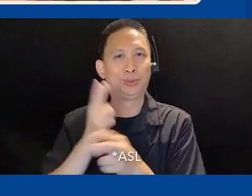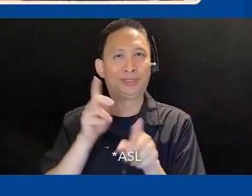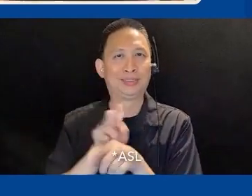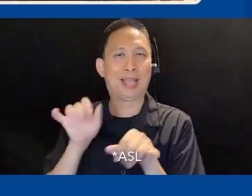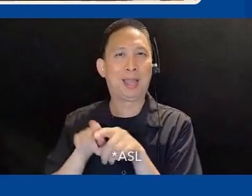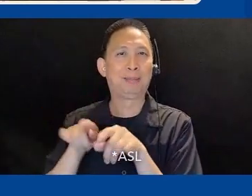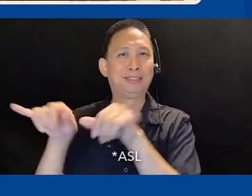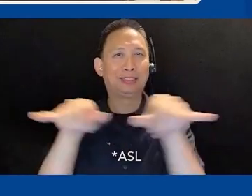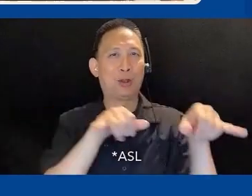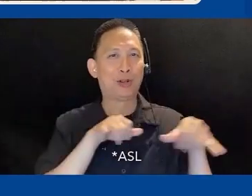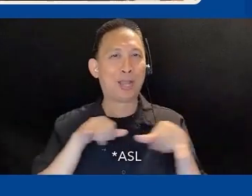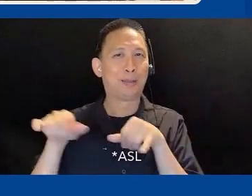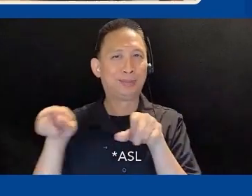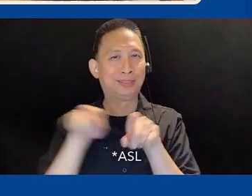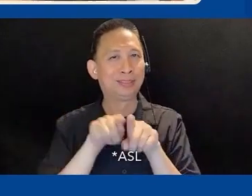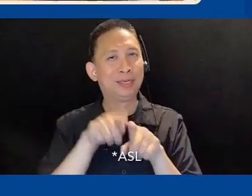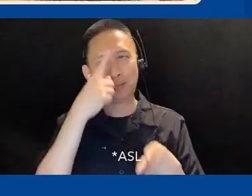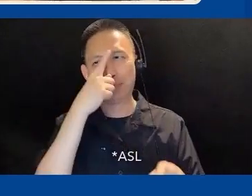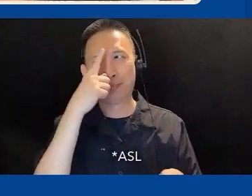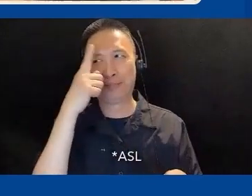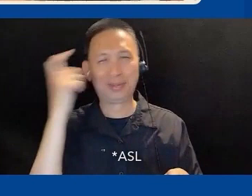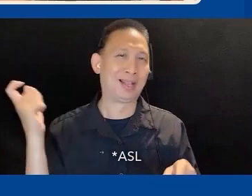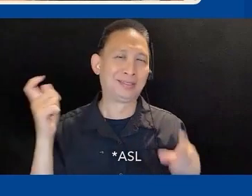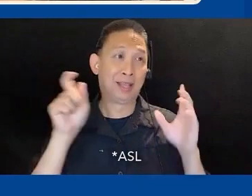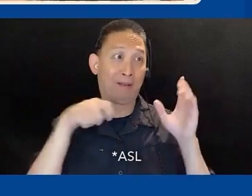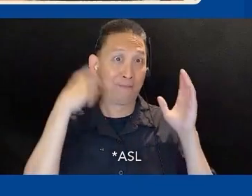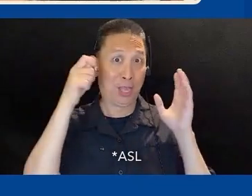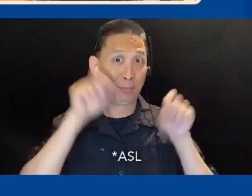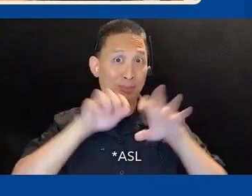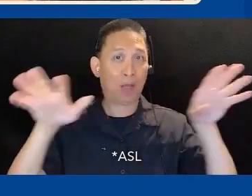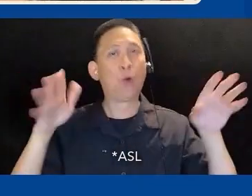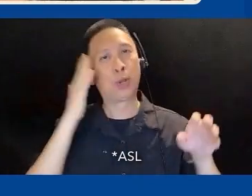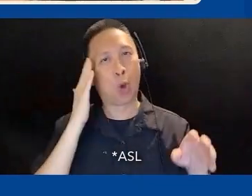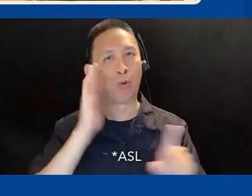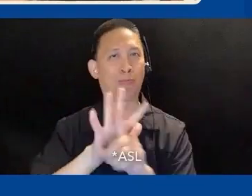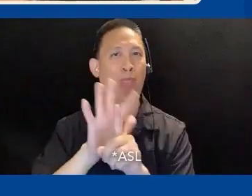film about us, but also it affects now when films come out of the region as well.